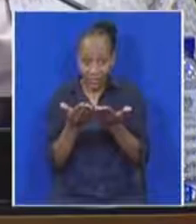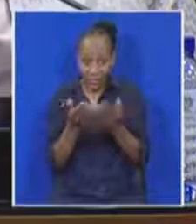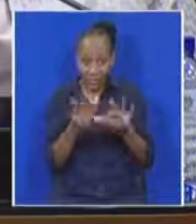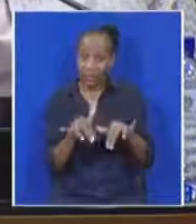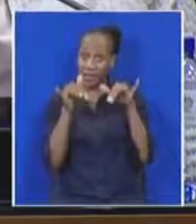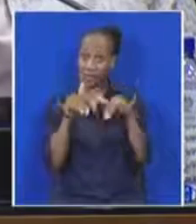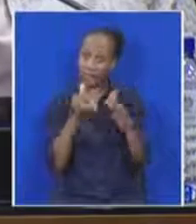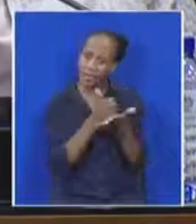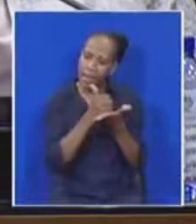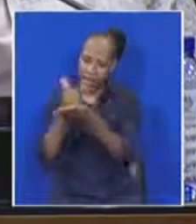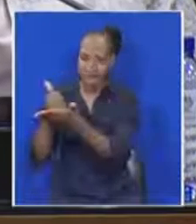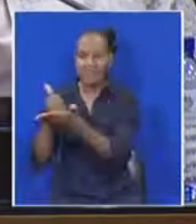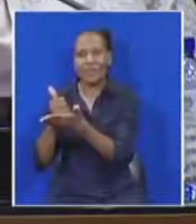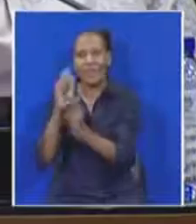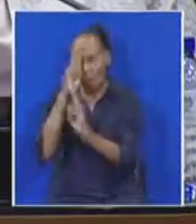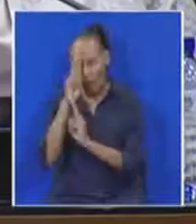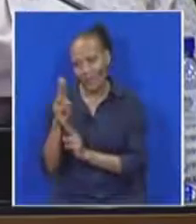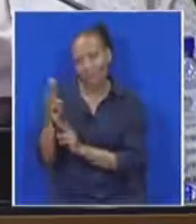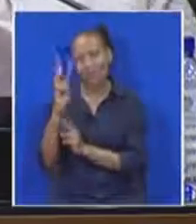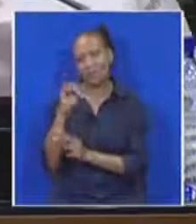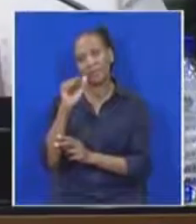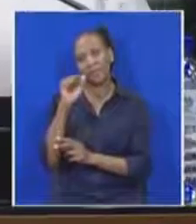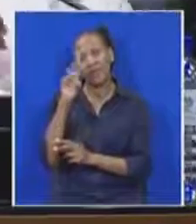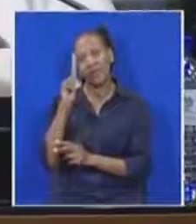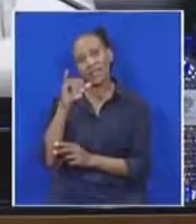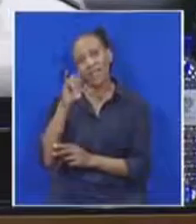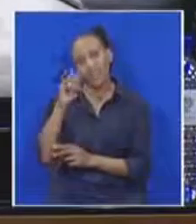help Honorable Madisha to leave this house.